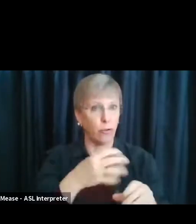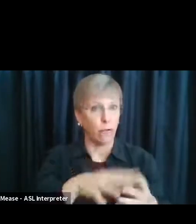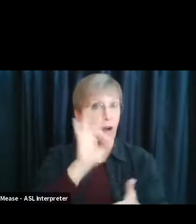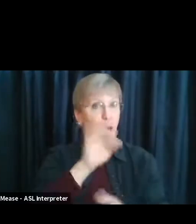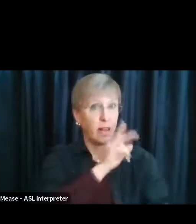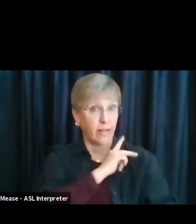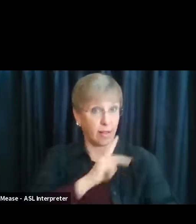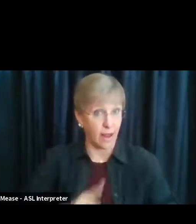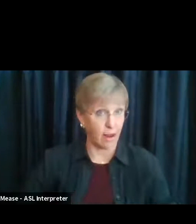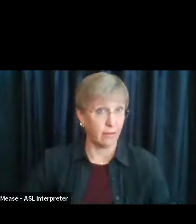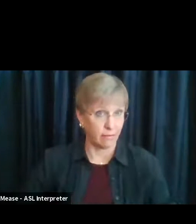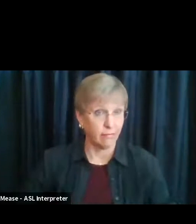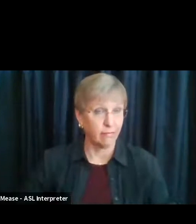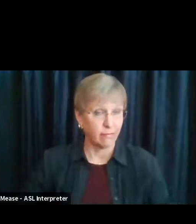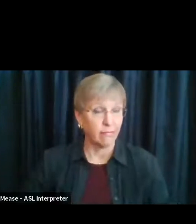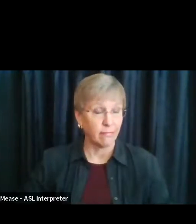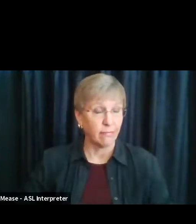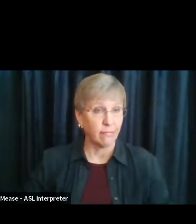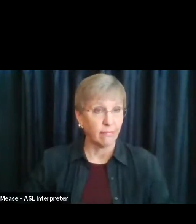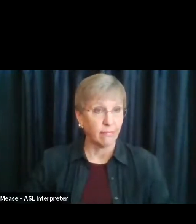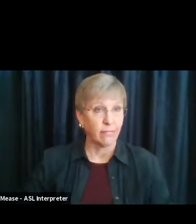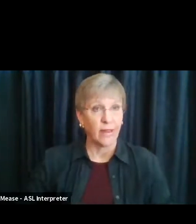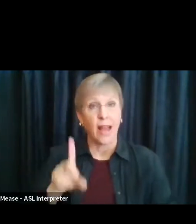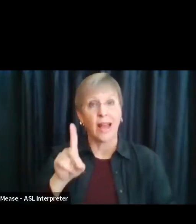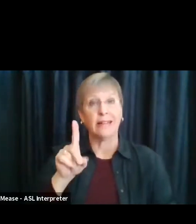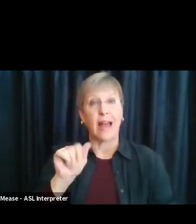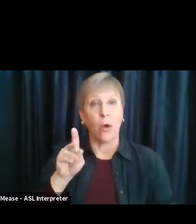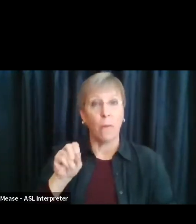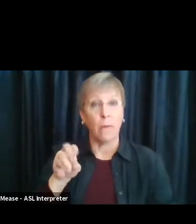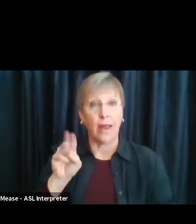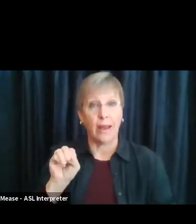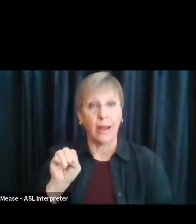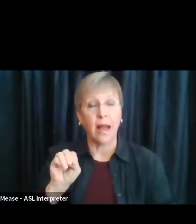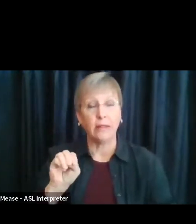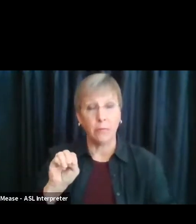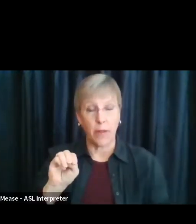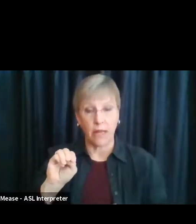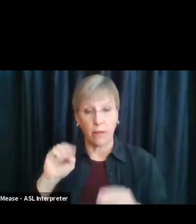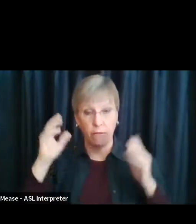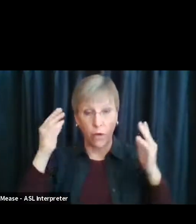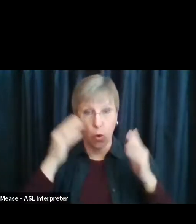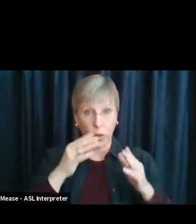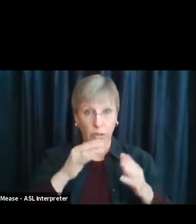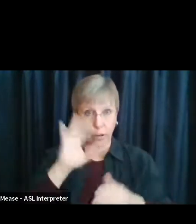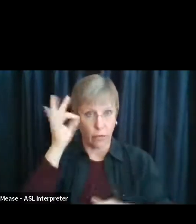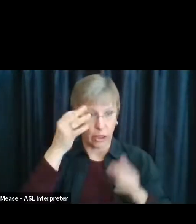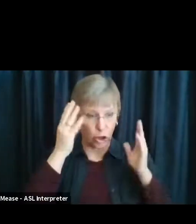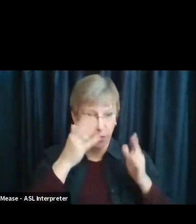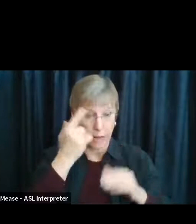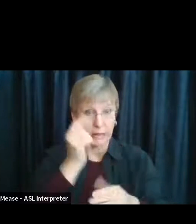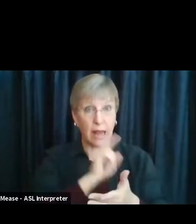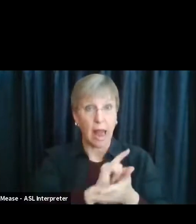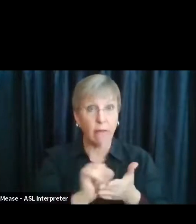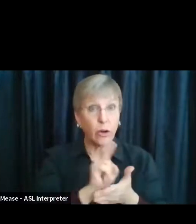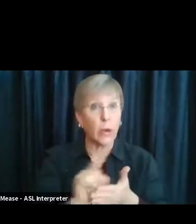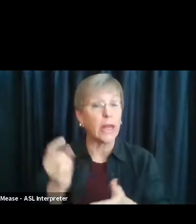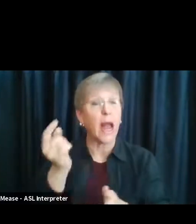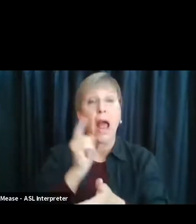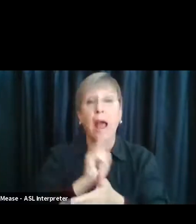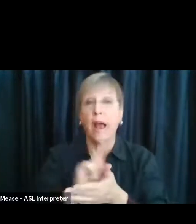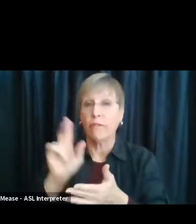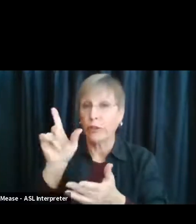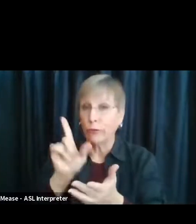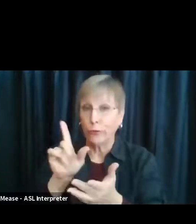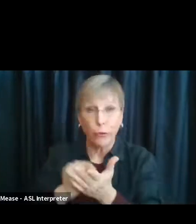king. So Dahomey has been the focus of French attention, because every week in every newspaper you could